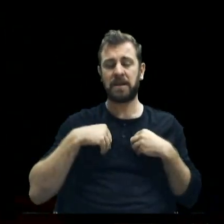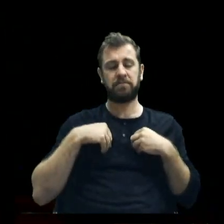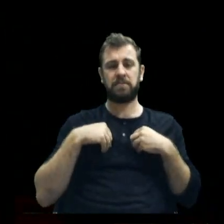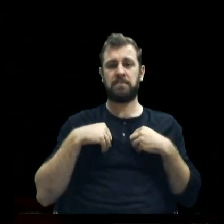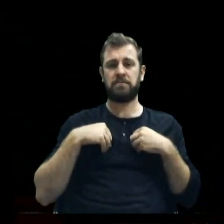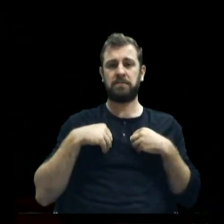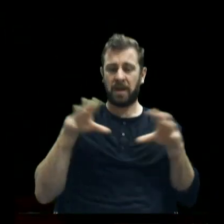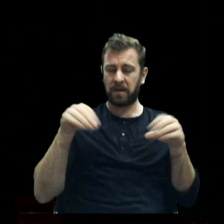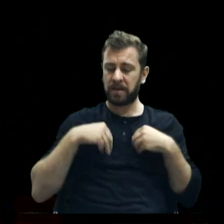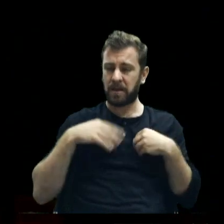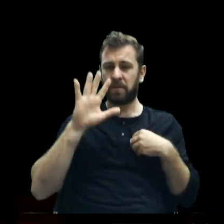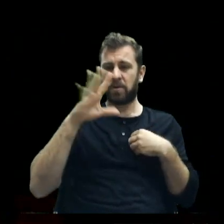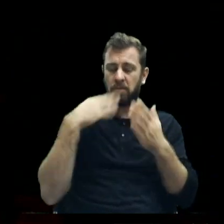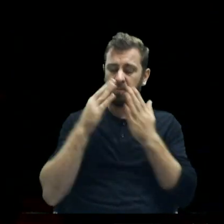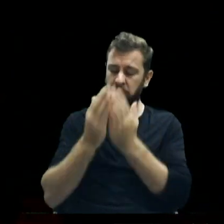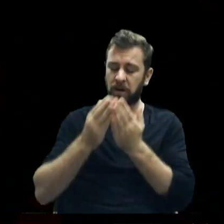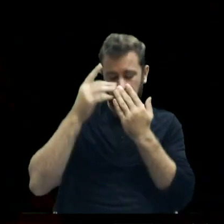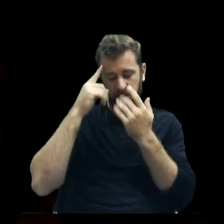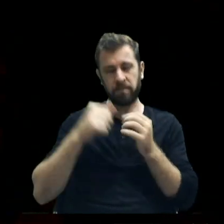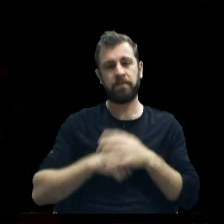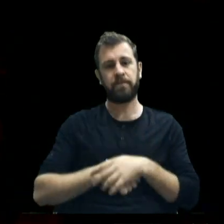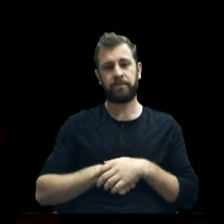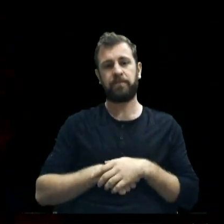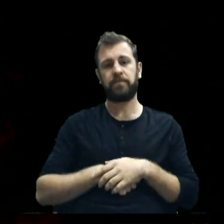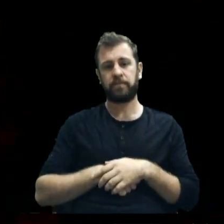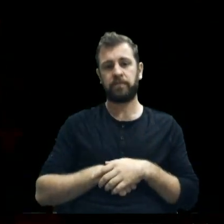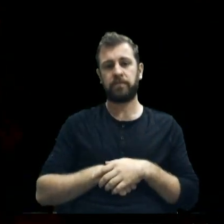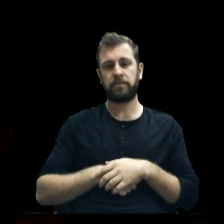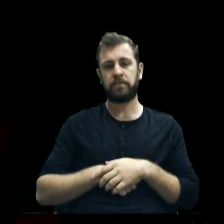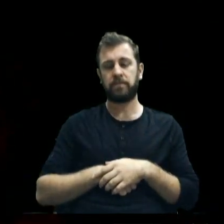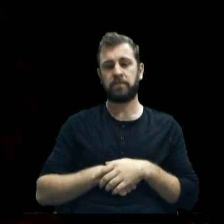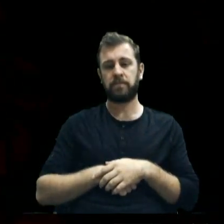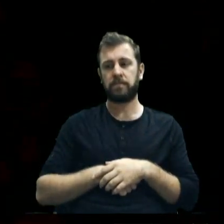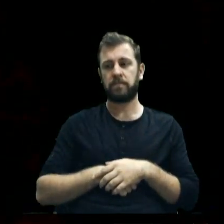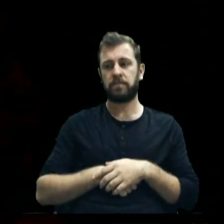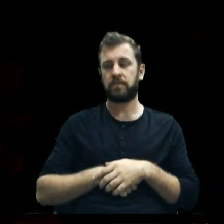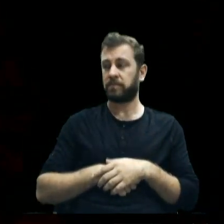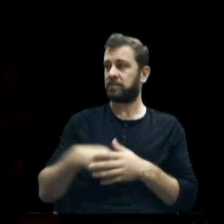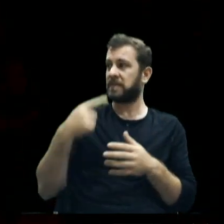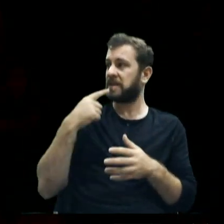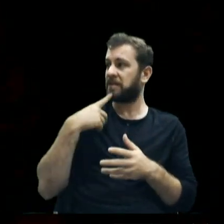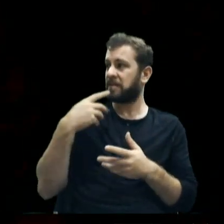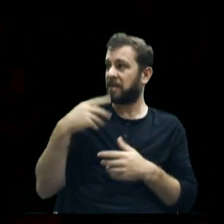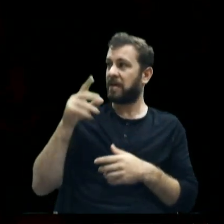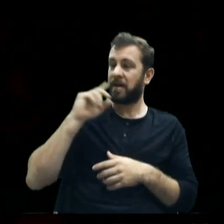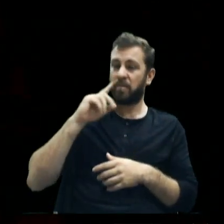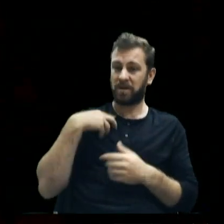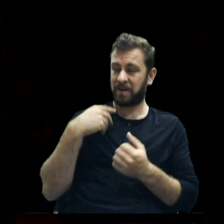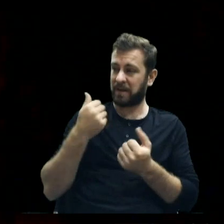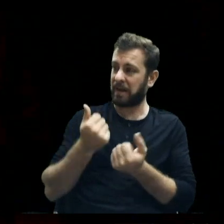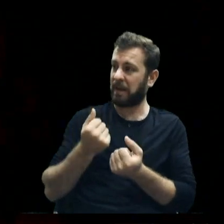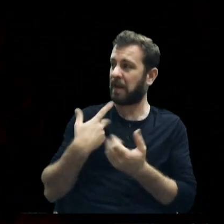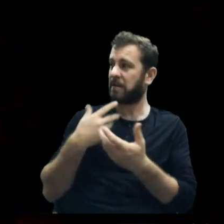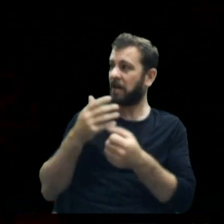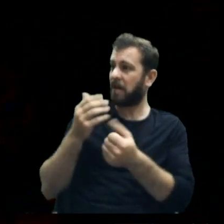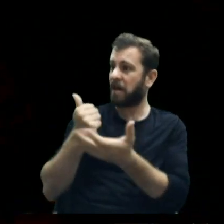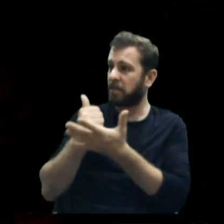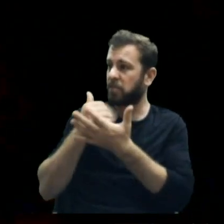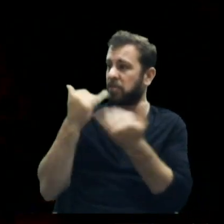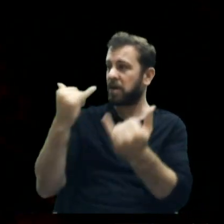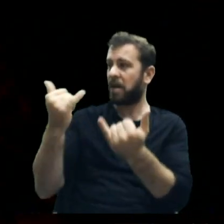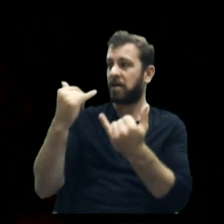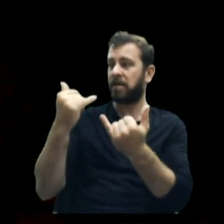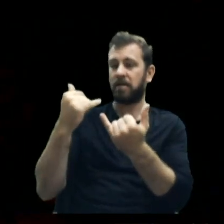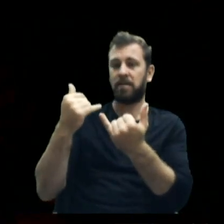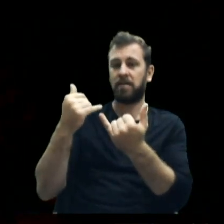I've accepted your bay'at. And they would say things like, Aba Abdullah, if we leave you now, how can we answer Sayyidah Fatima